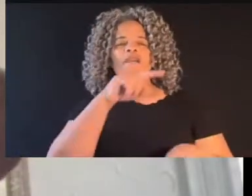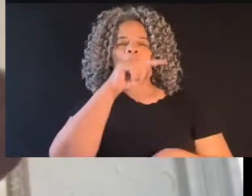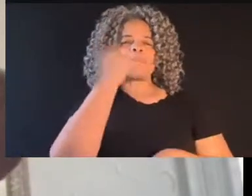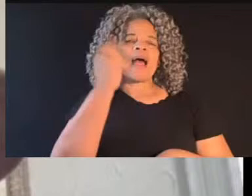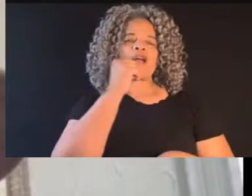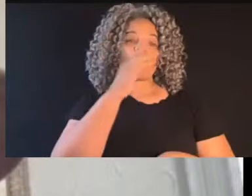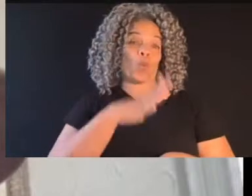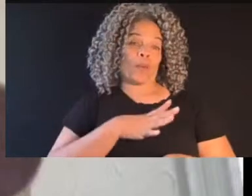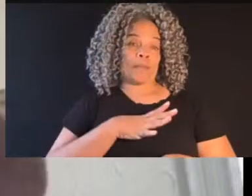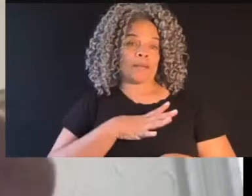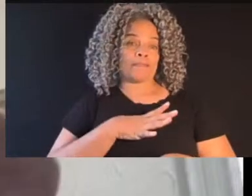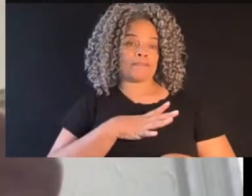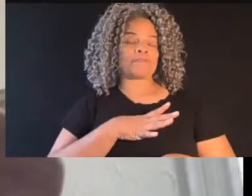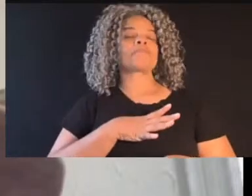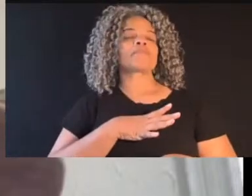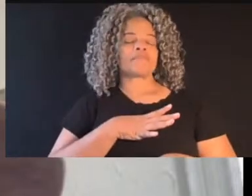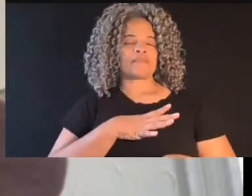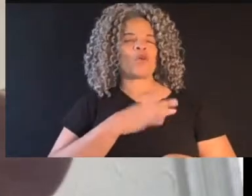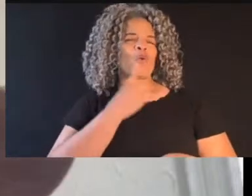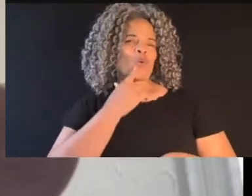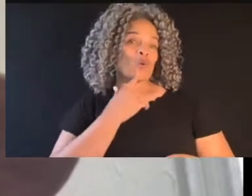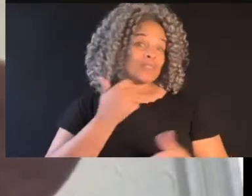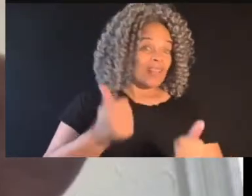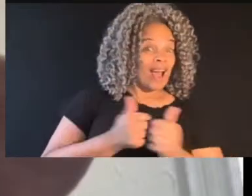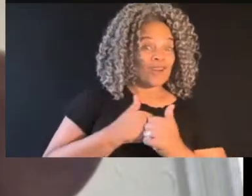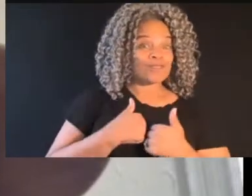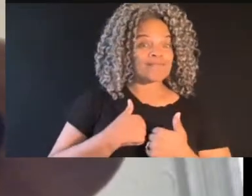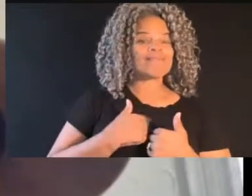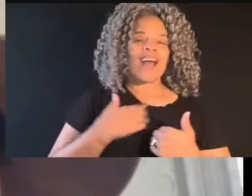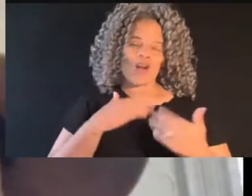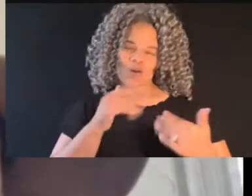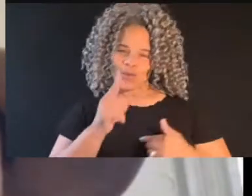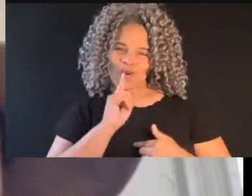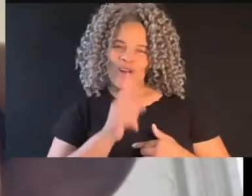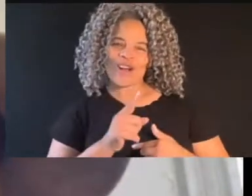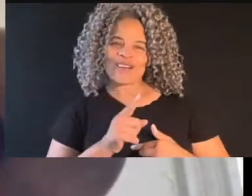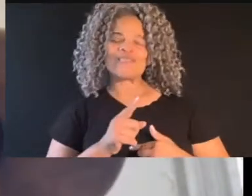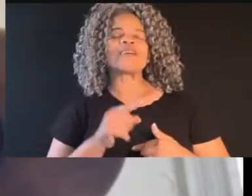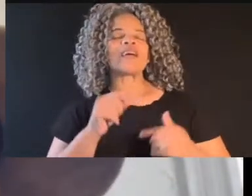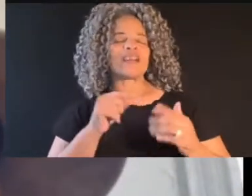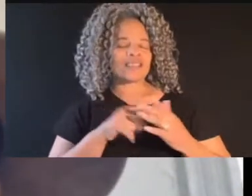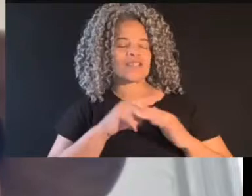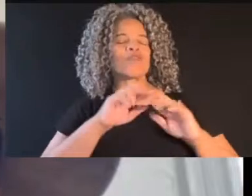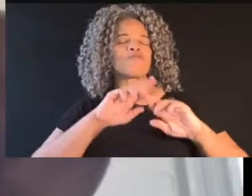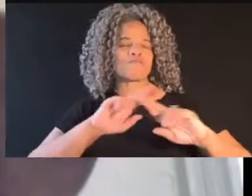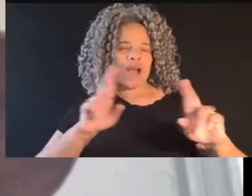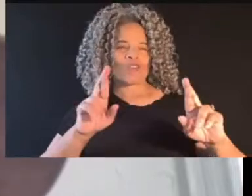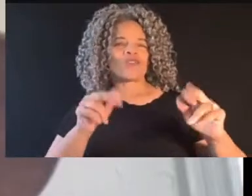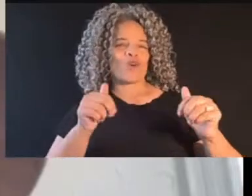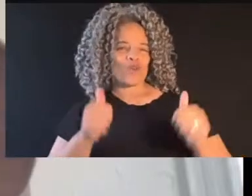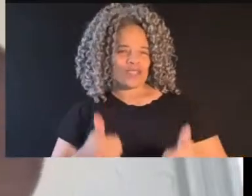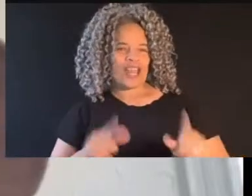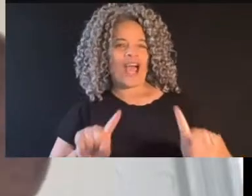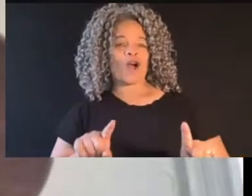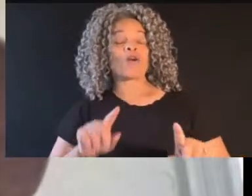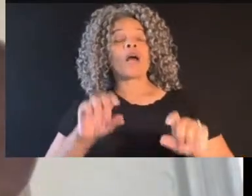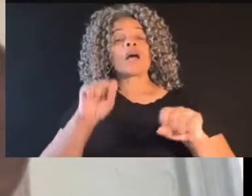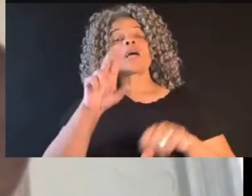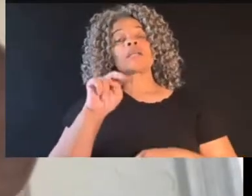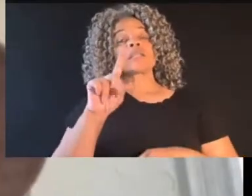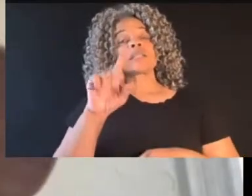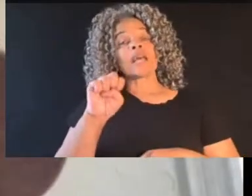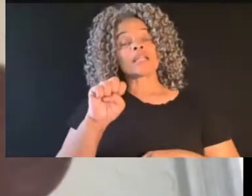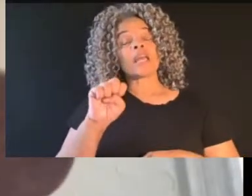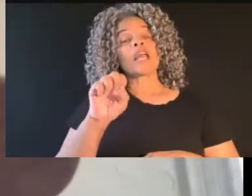women. Who's down? I hope you are, because it's about to go down. Sundae Sermon is a partnership